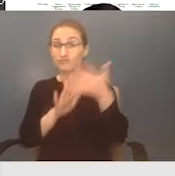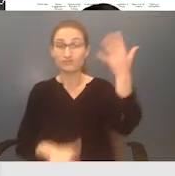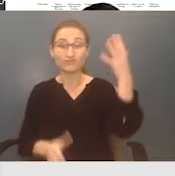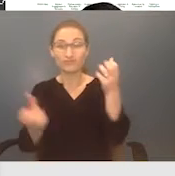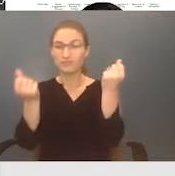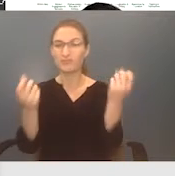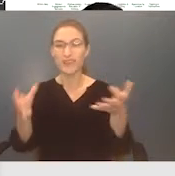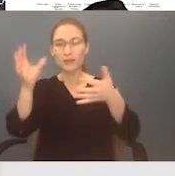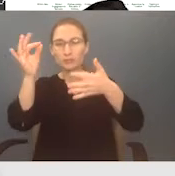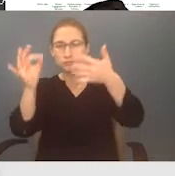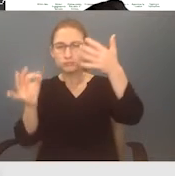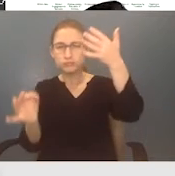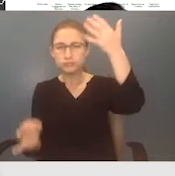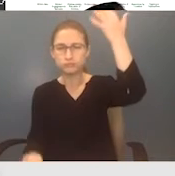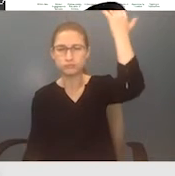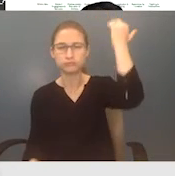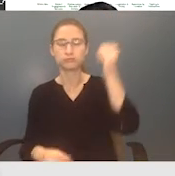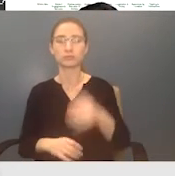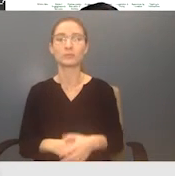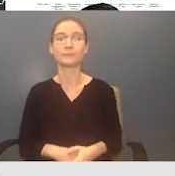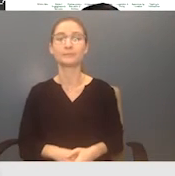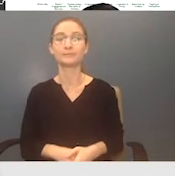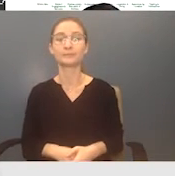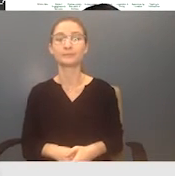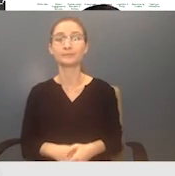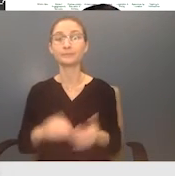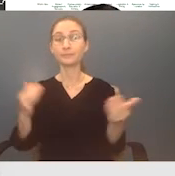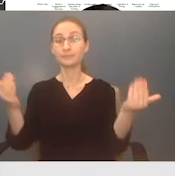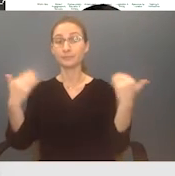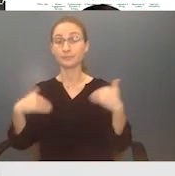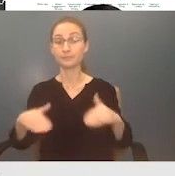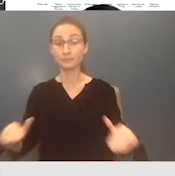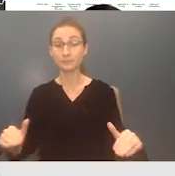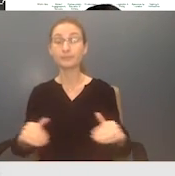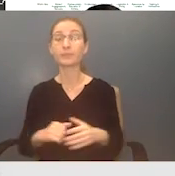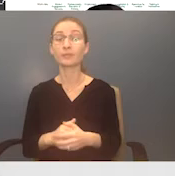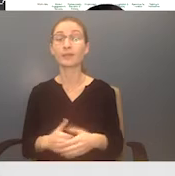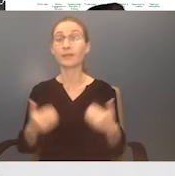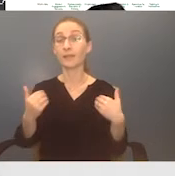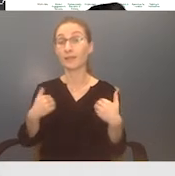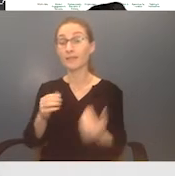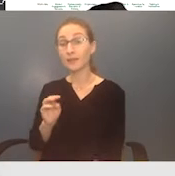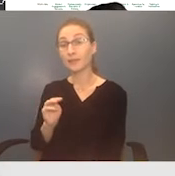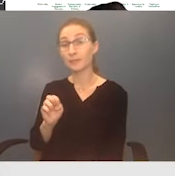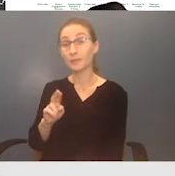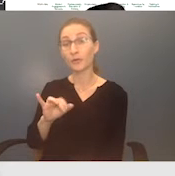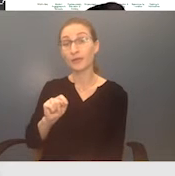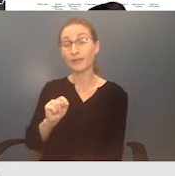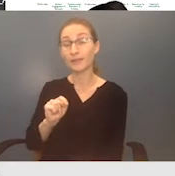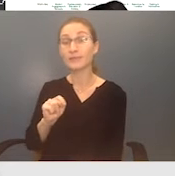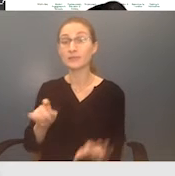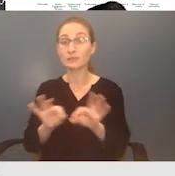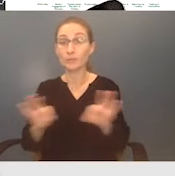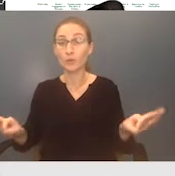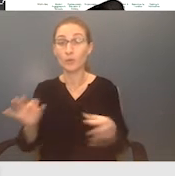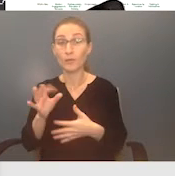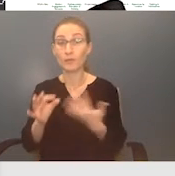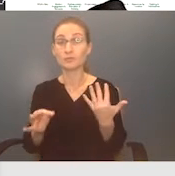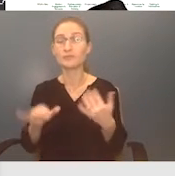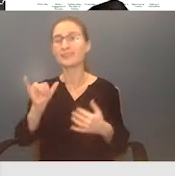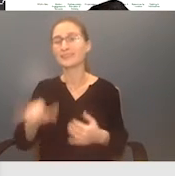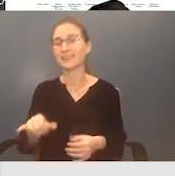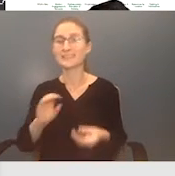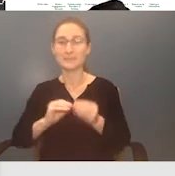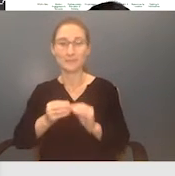all kinds of things. And then the merit and scholar diploma designations. If you want to know more about that, you can go to mile marker